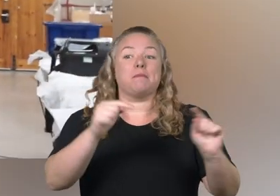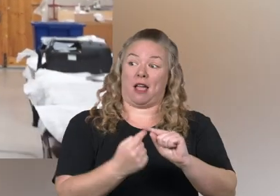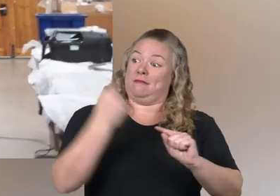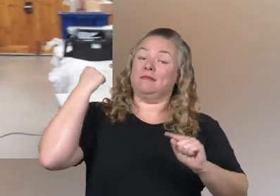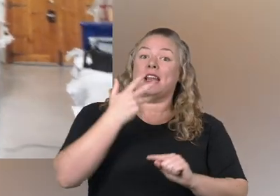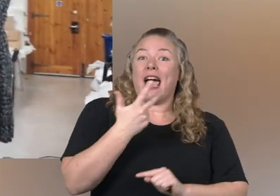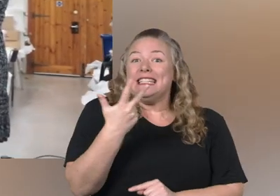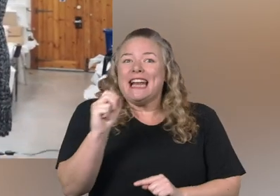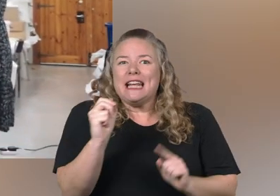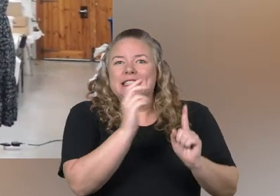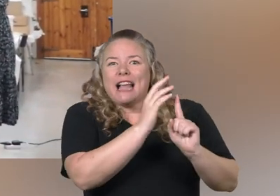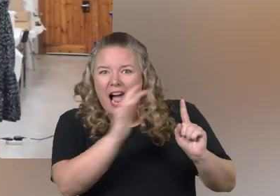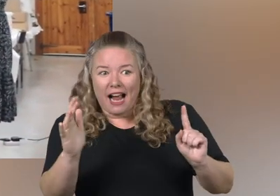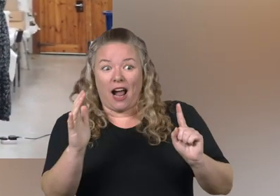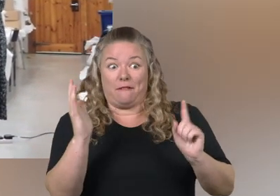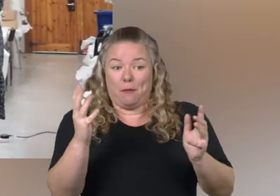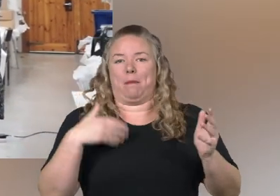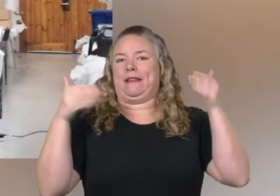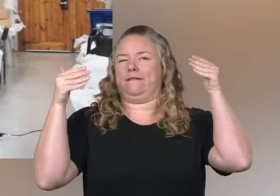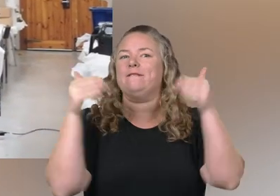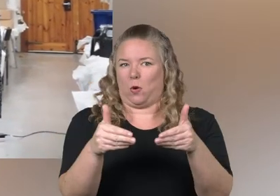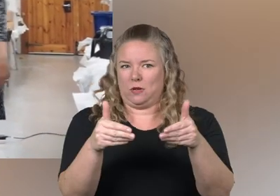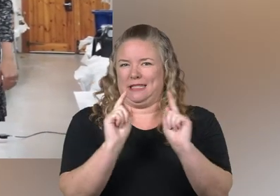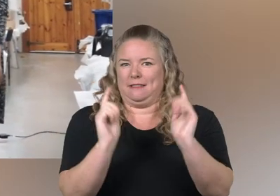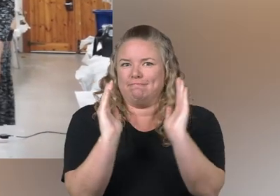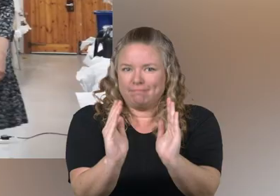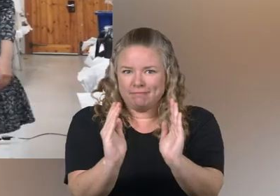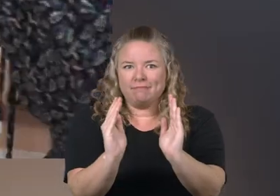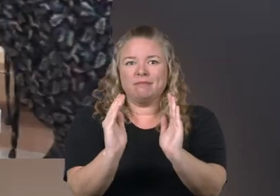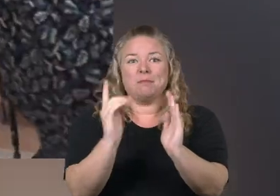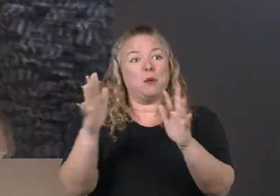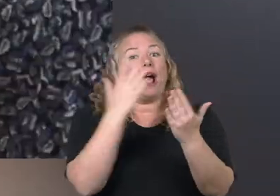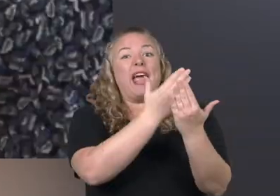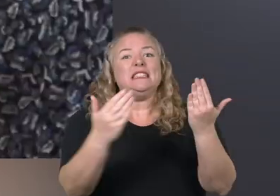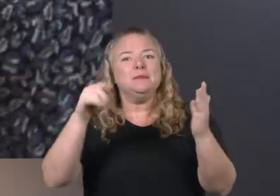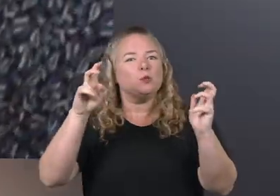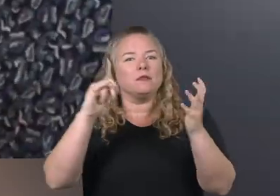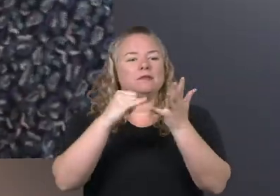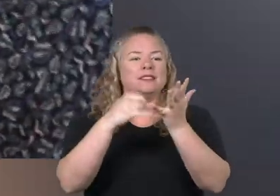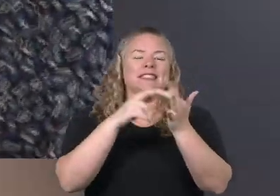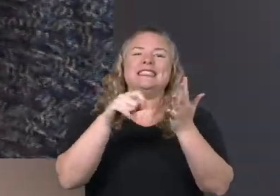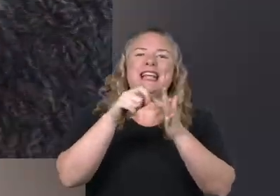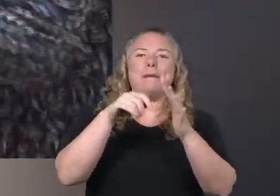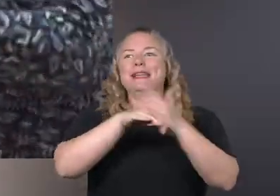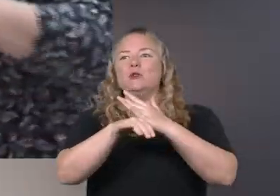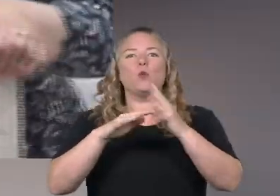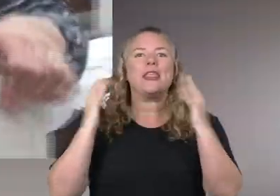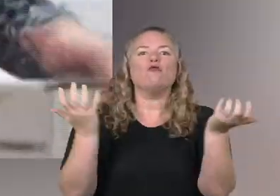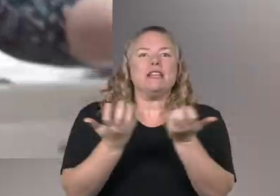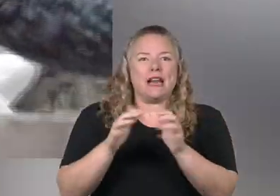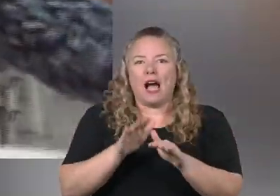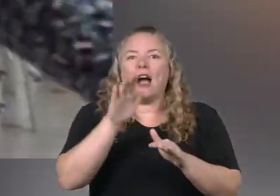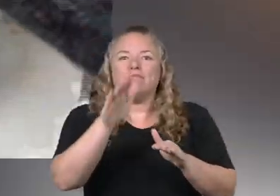This is the archive from the 1980s that I'm currently working on. This exhibition, Step Into the